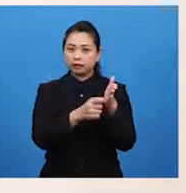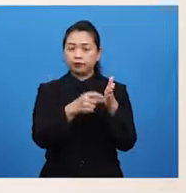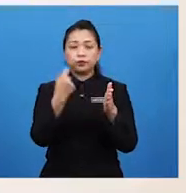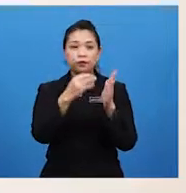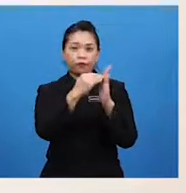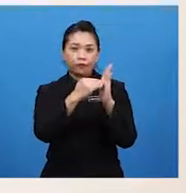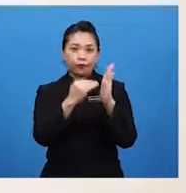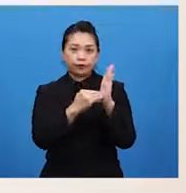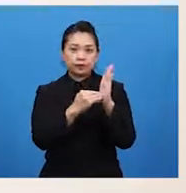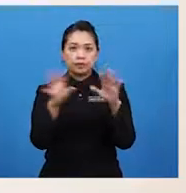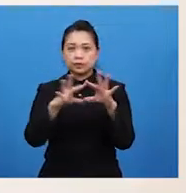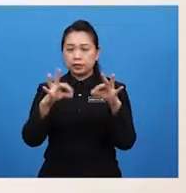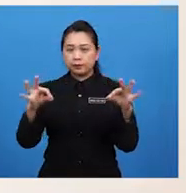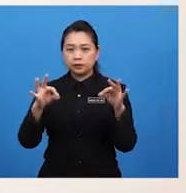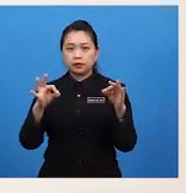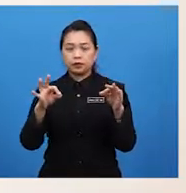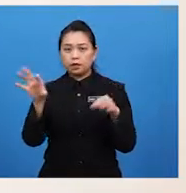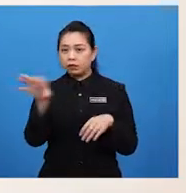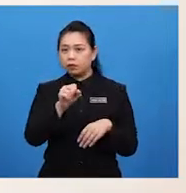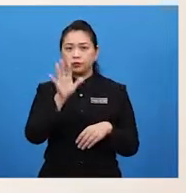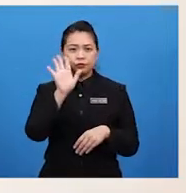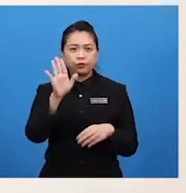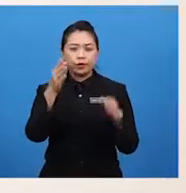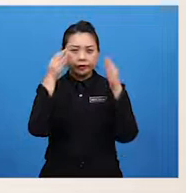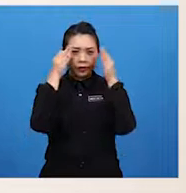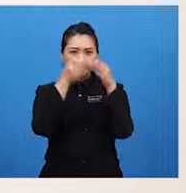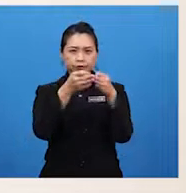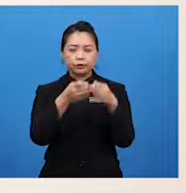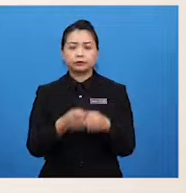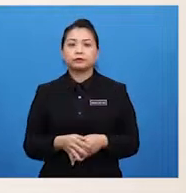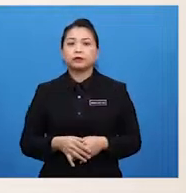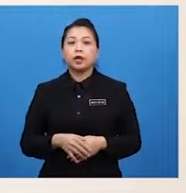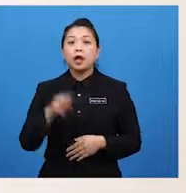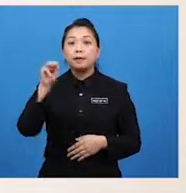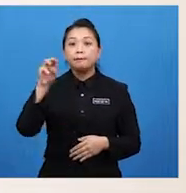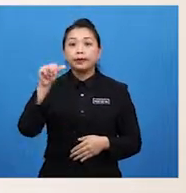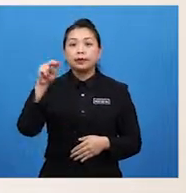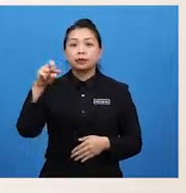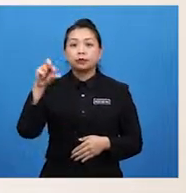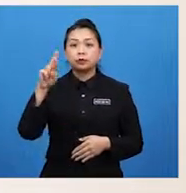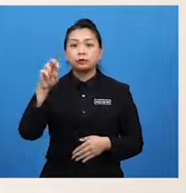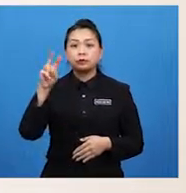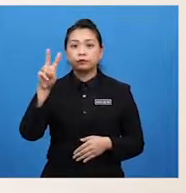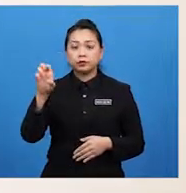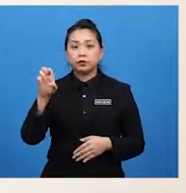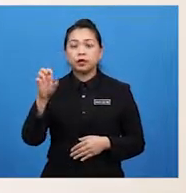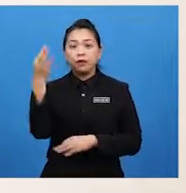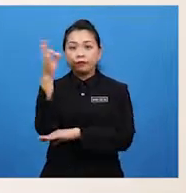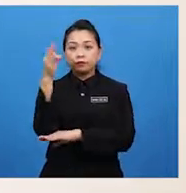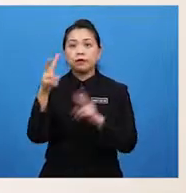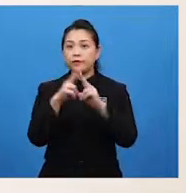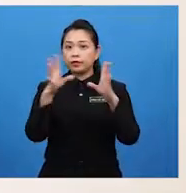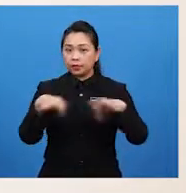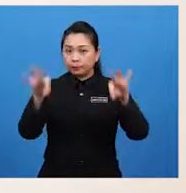the following statement caught your attention. Mangrove forests are very important